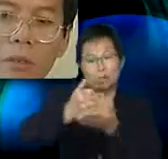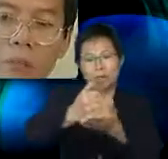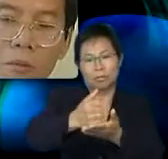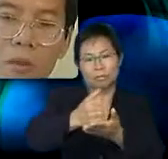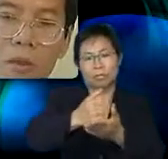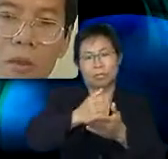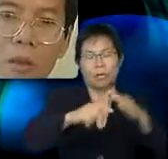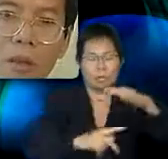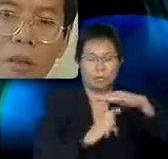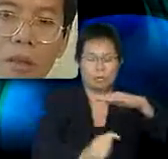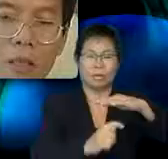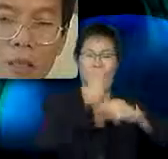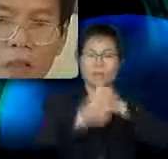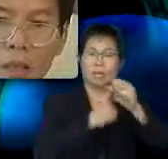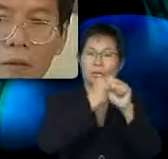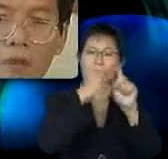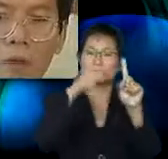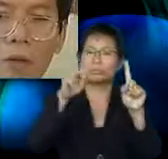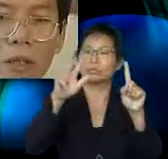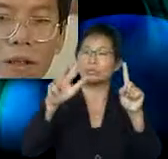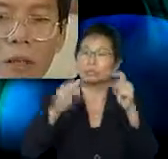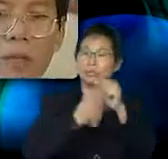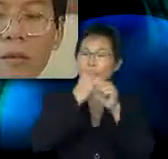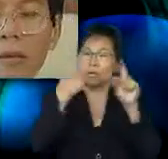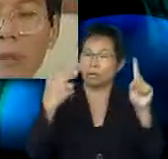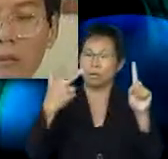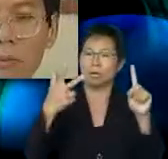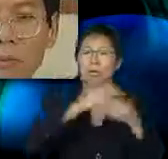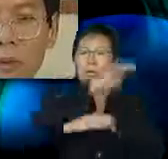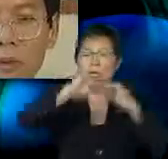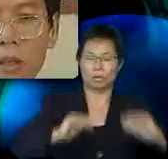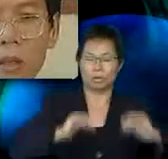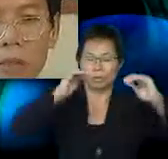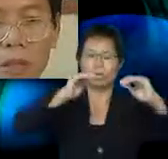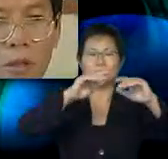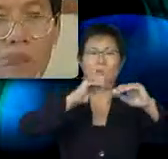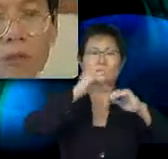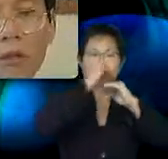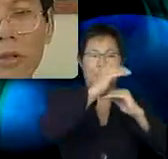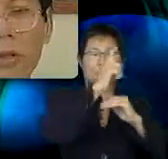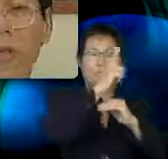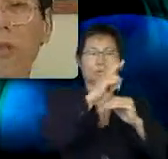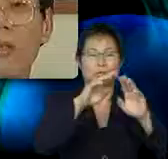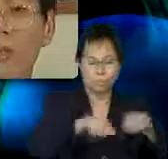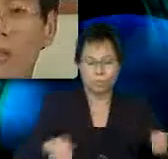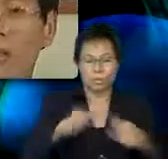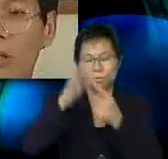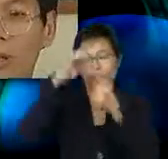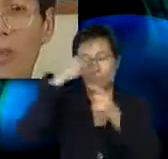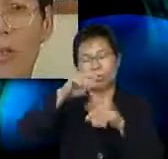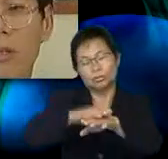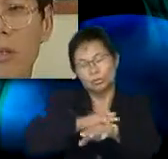3 pupils. That's, I should say, for all the tasks SATU pupils, especially for those